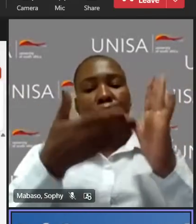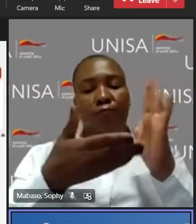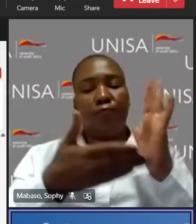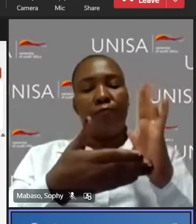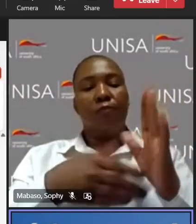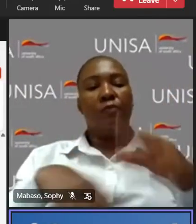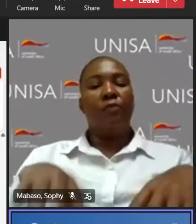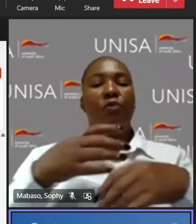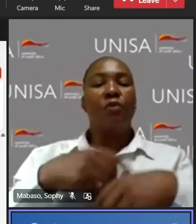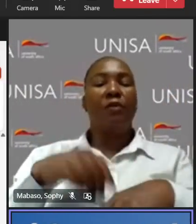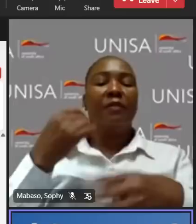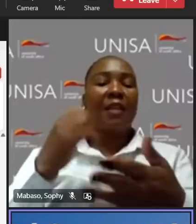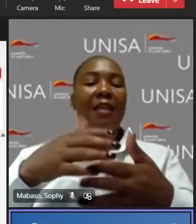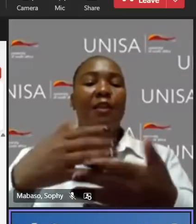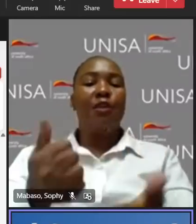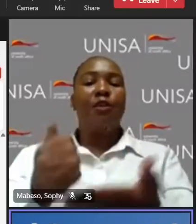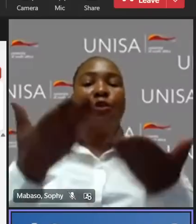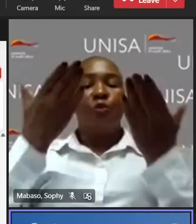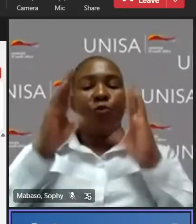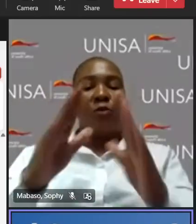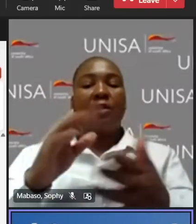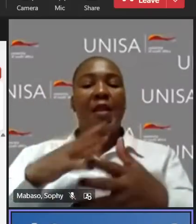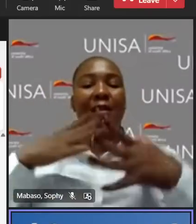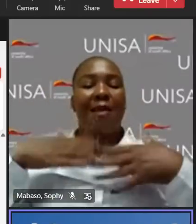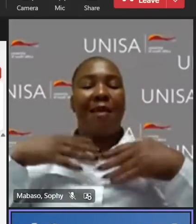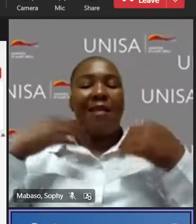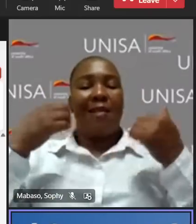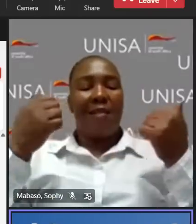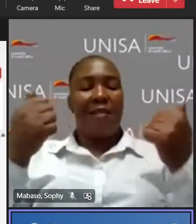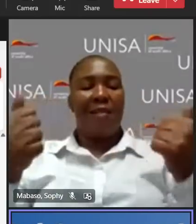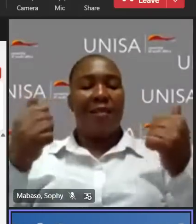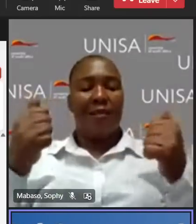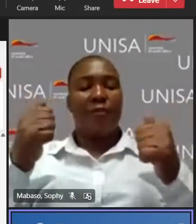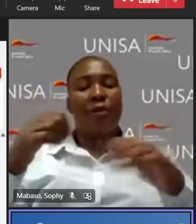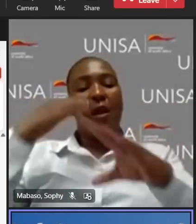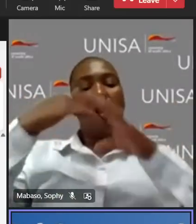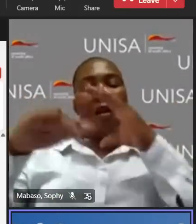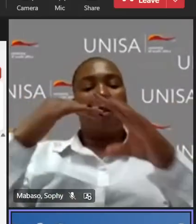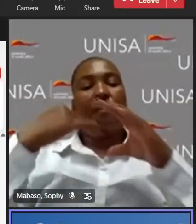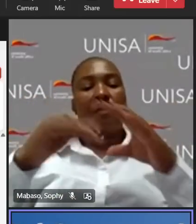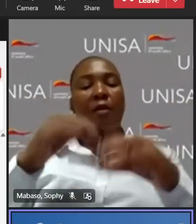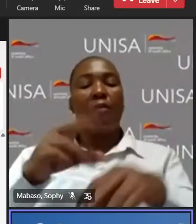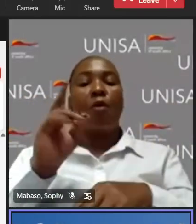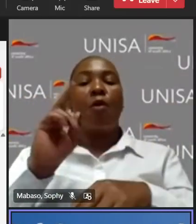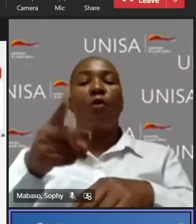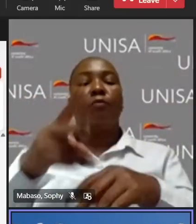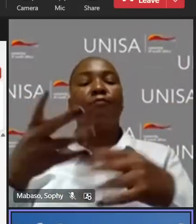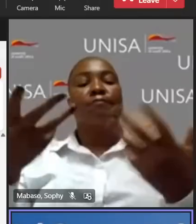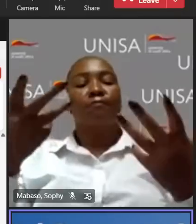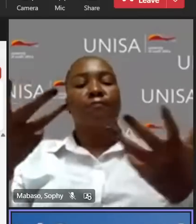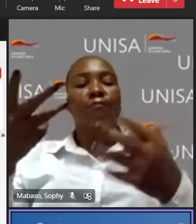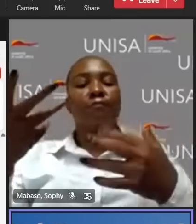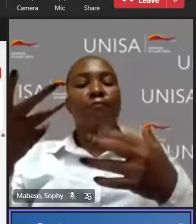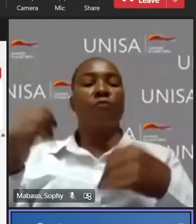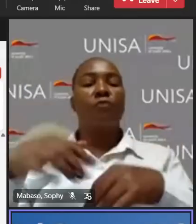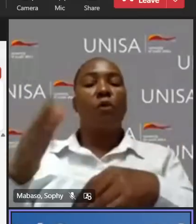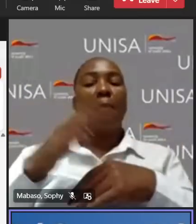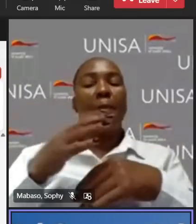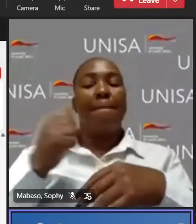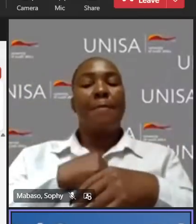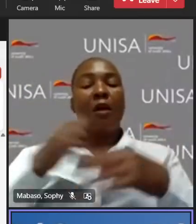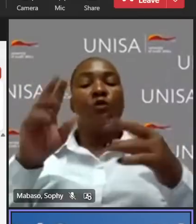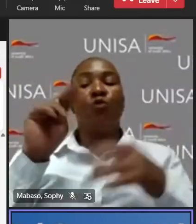student health and wellness email, but also on